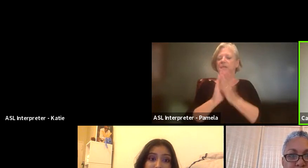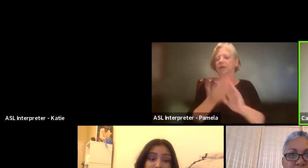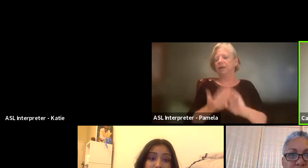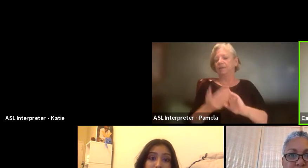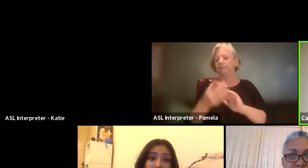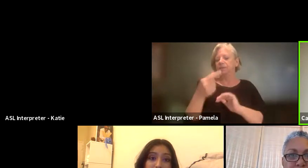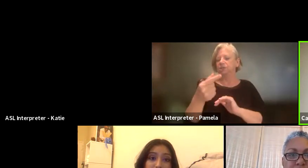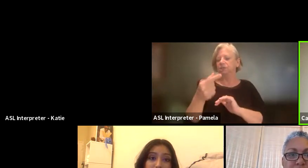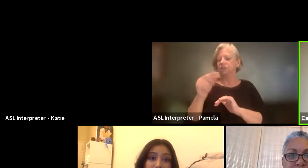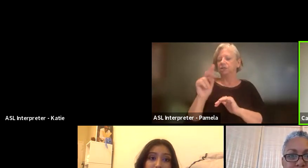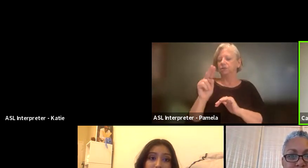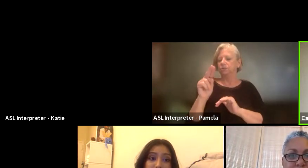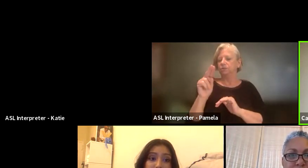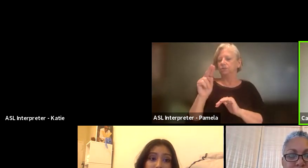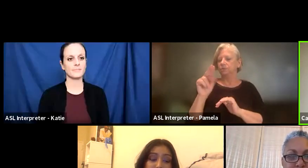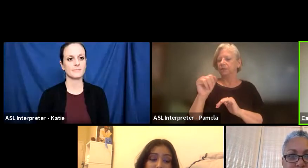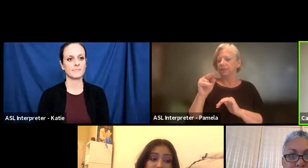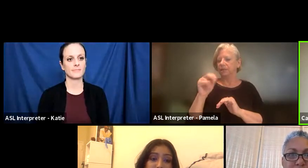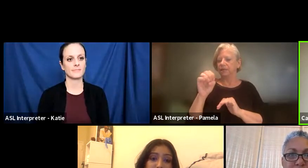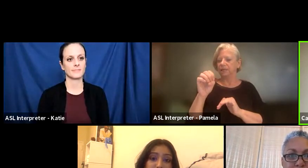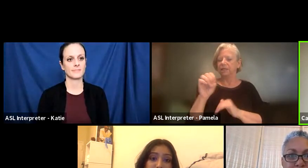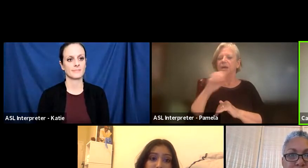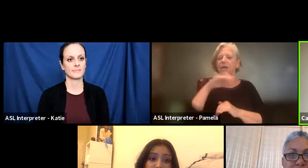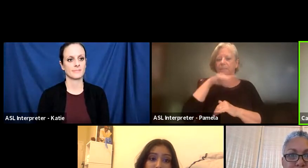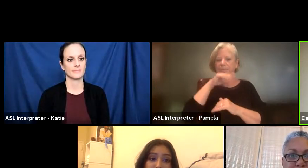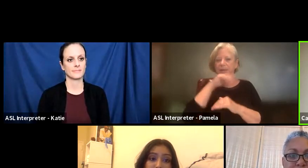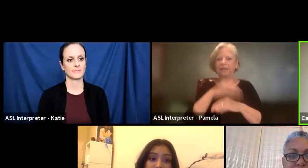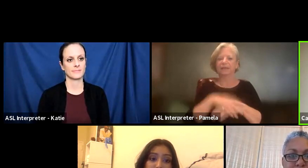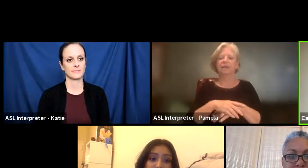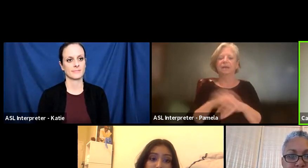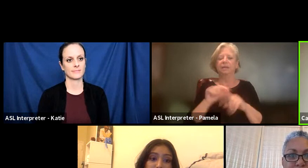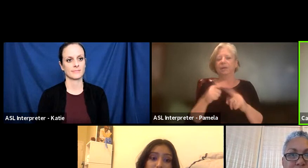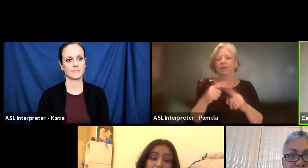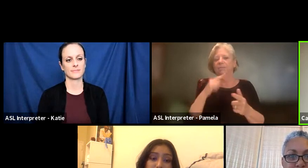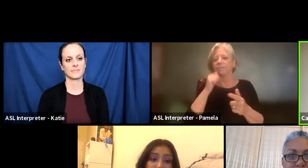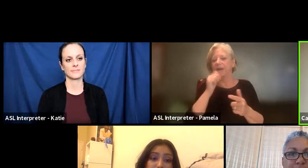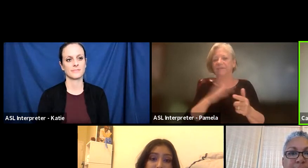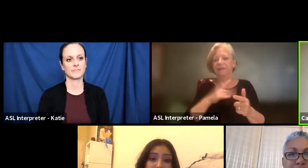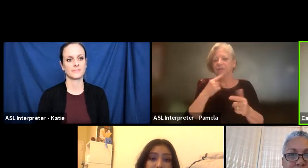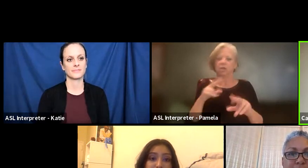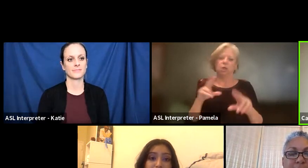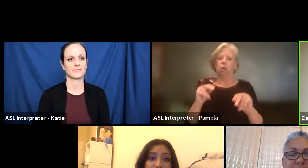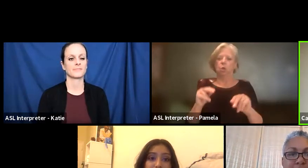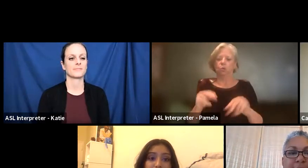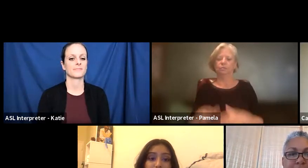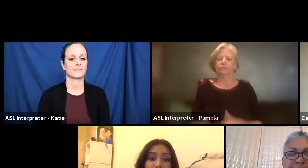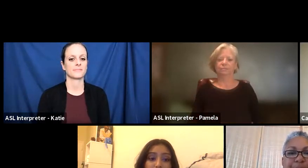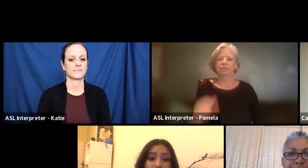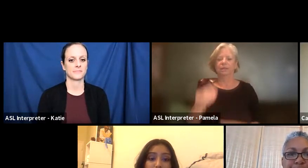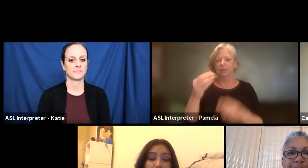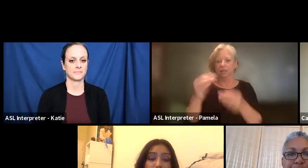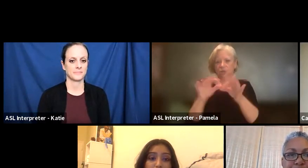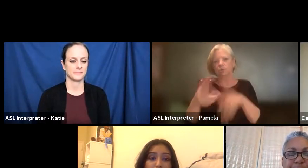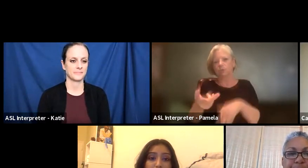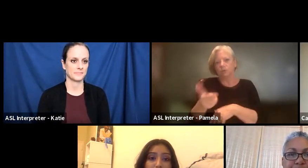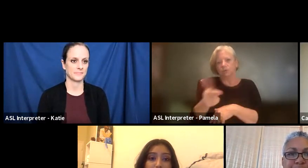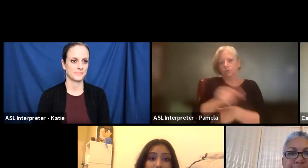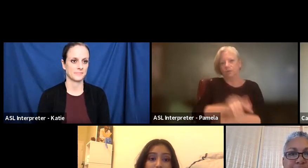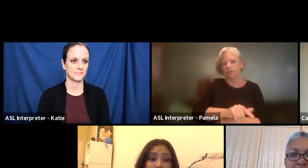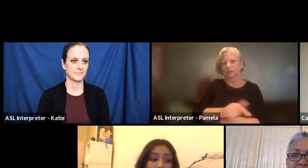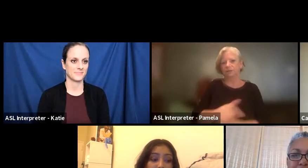me, and my family said not to do it. I'm not going to do it. Thank you. No